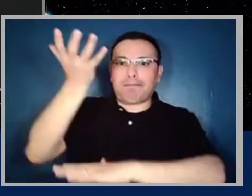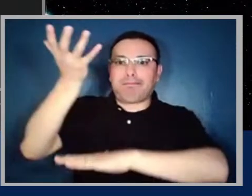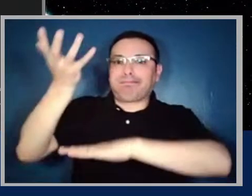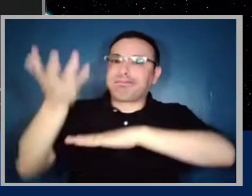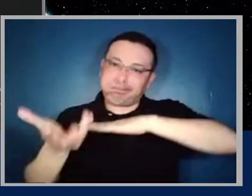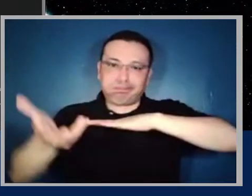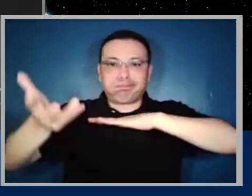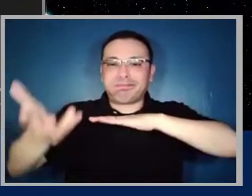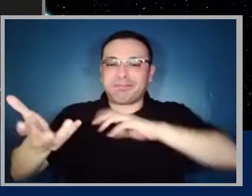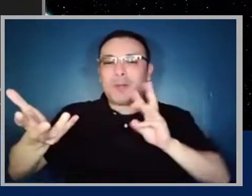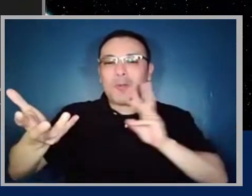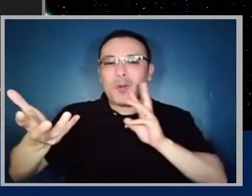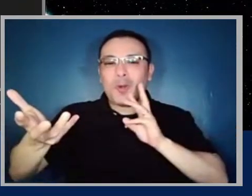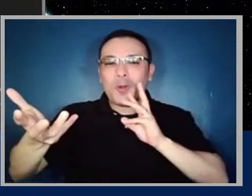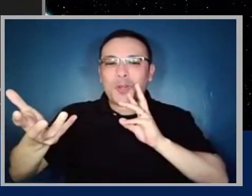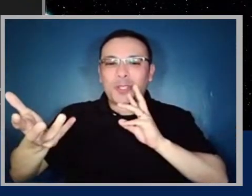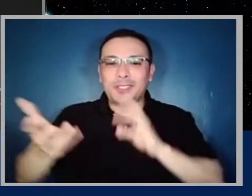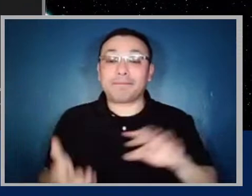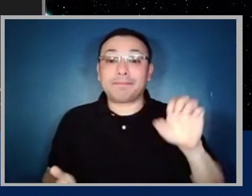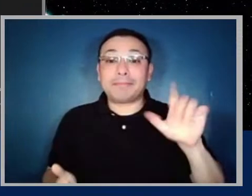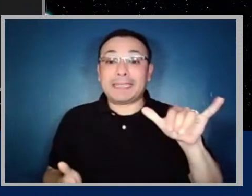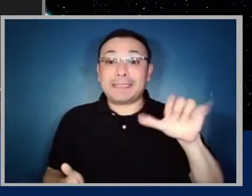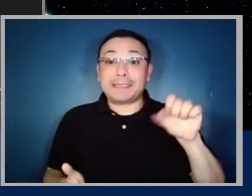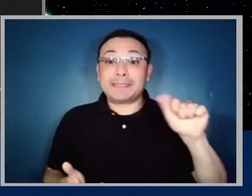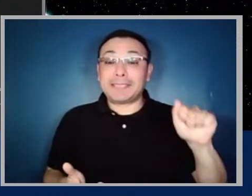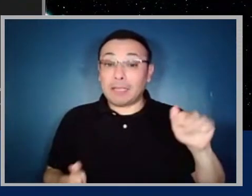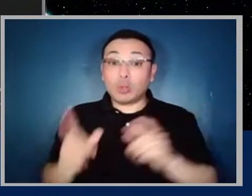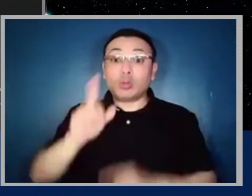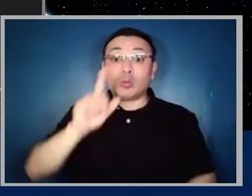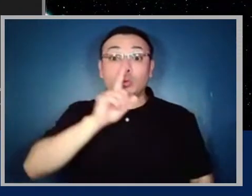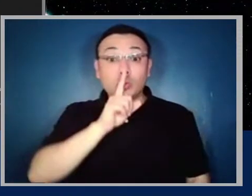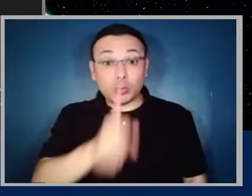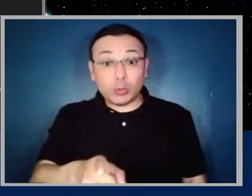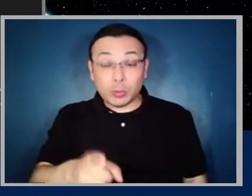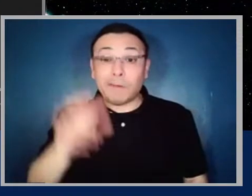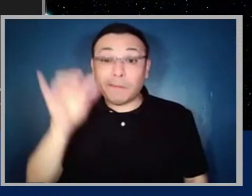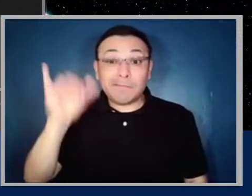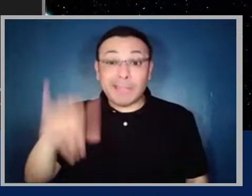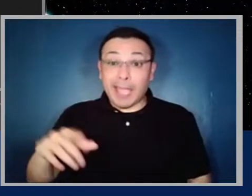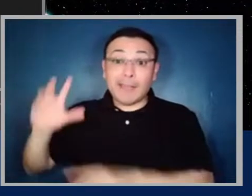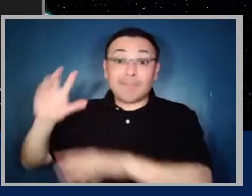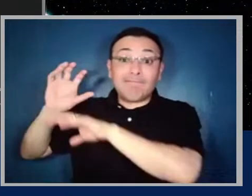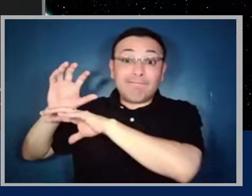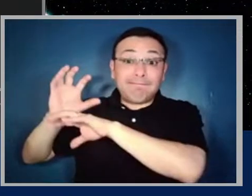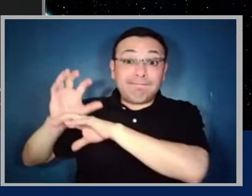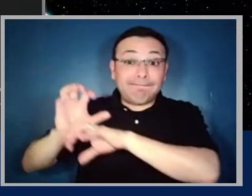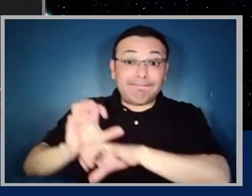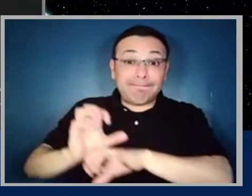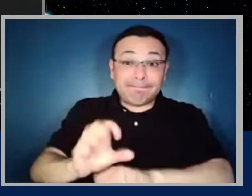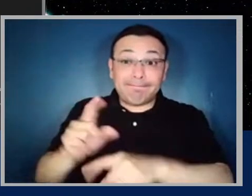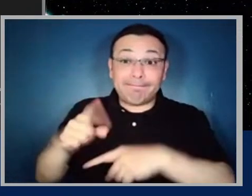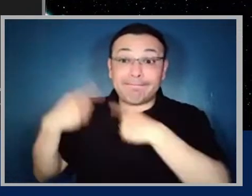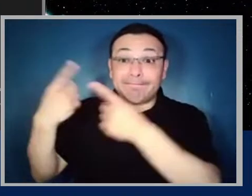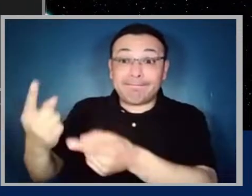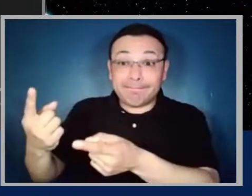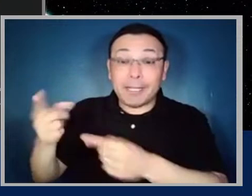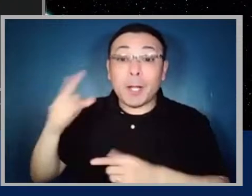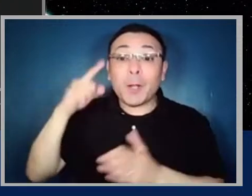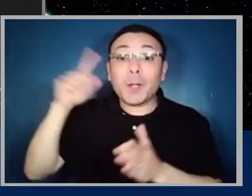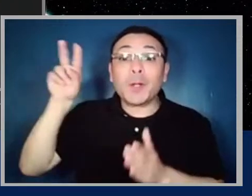amazing. And it's true. That is a time-honored naval tradition. Das, I gave you a picture for the Intrepid. Yes, I have it. Here we go. Pull that one